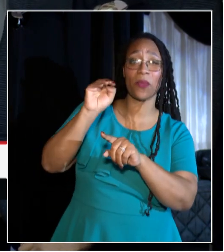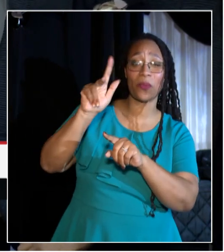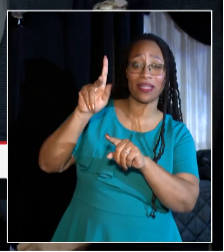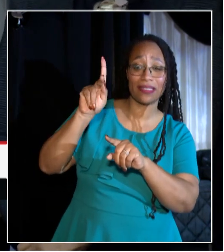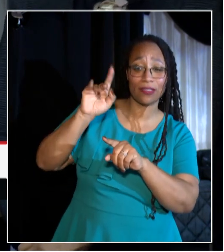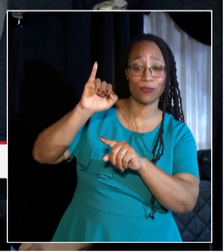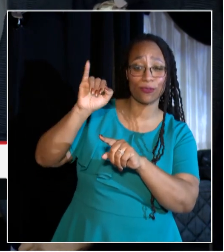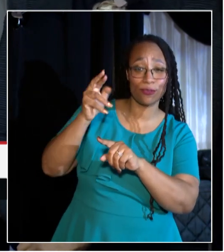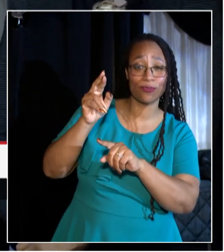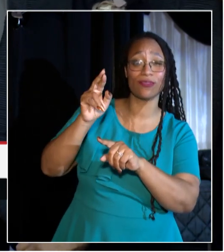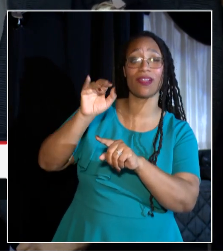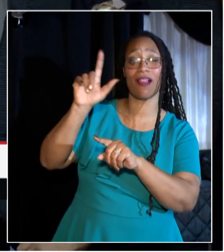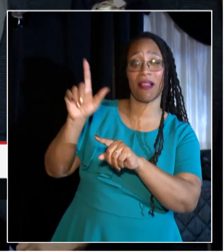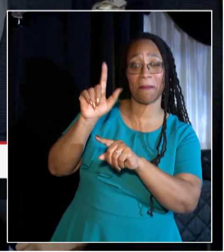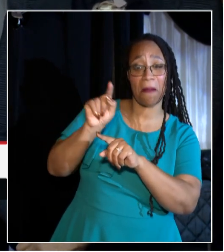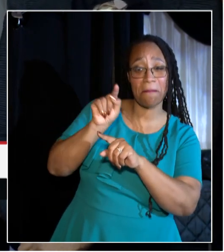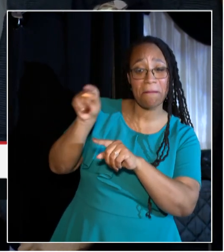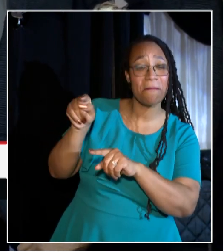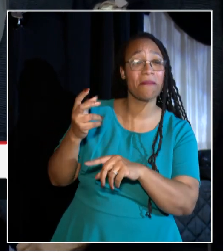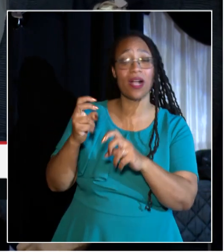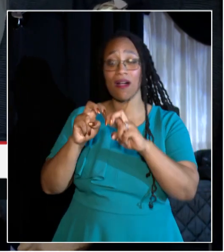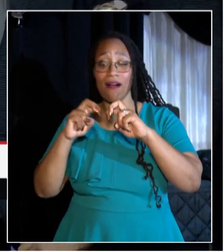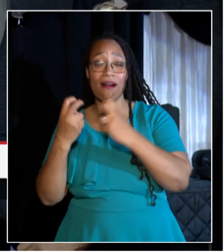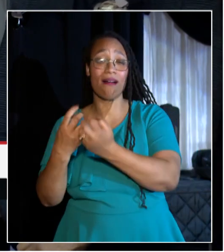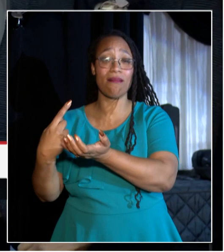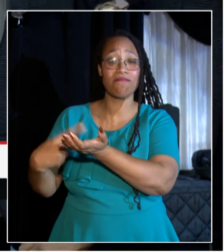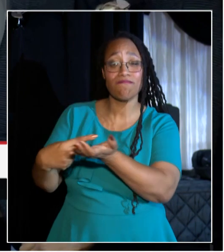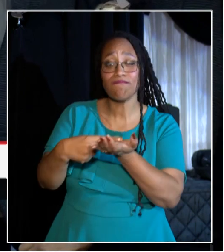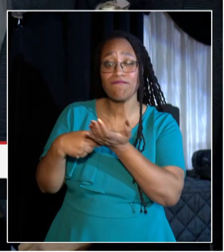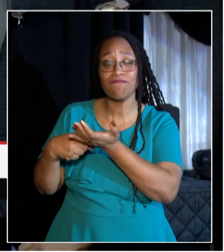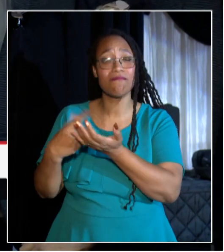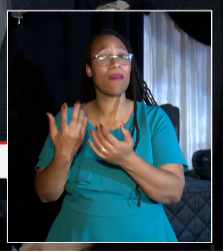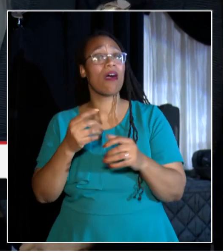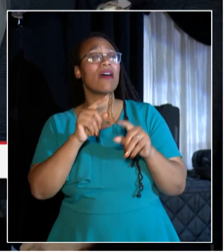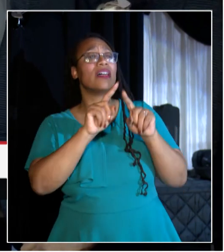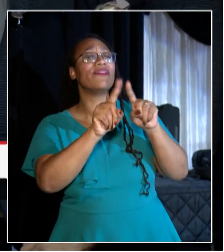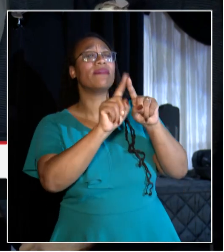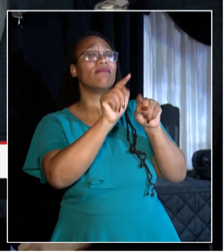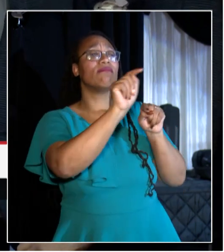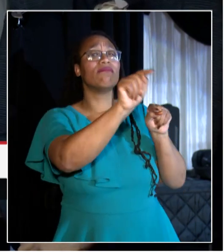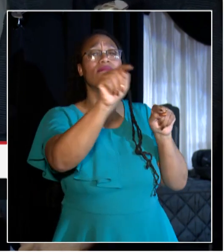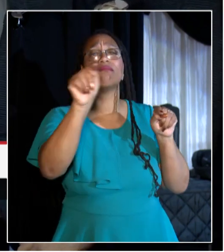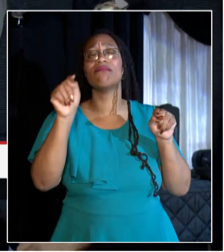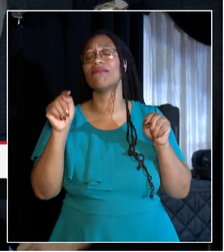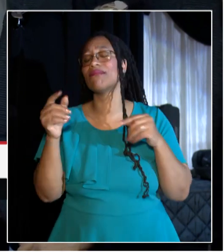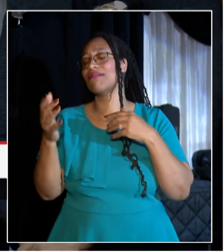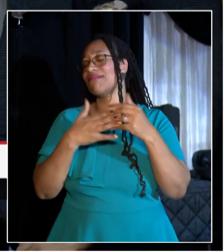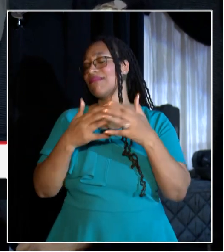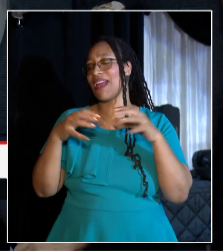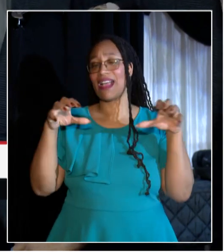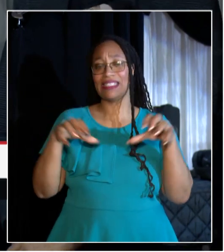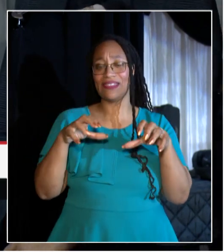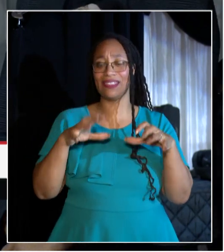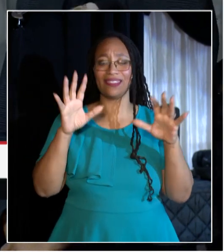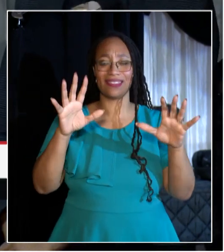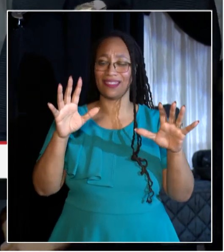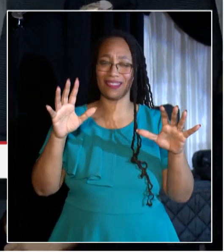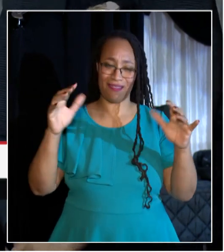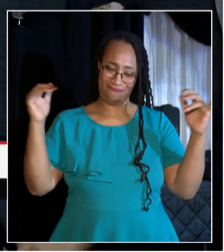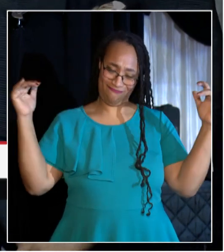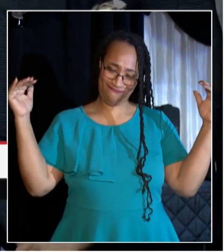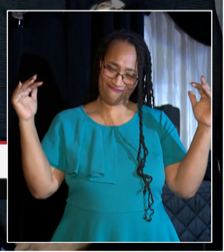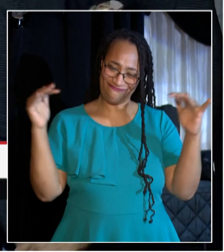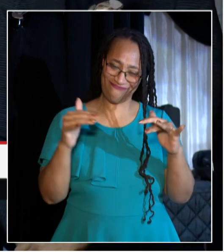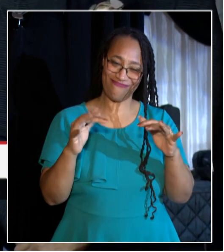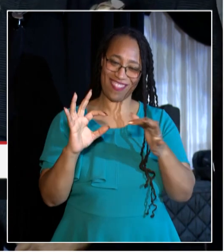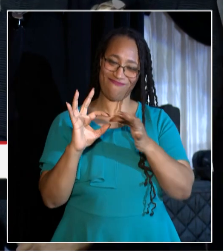Chats. There are so many reasons to be downtown and to celebrate our history and culture. So we want you to scan the QR code here. We want you to learn